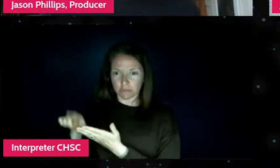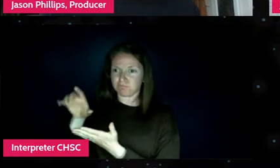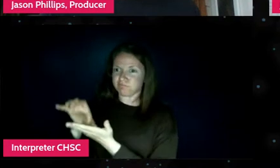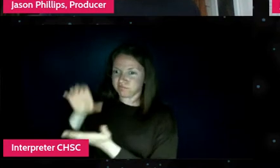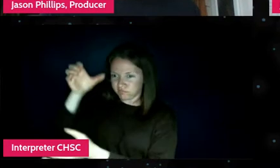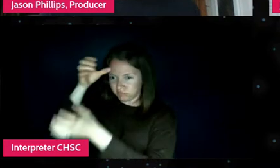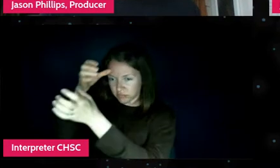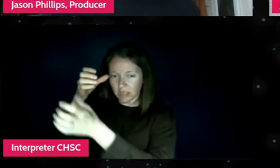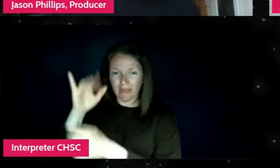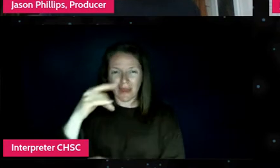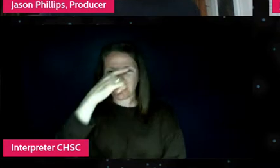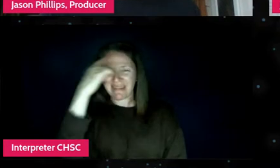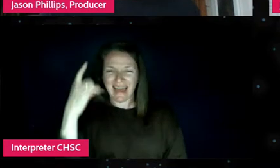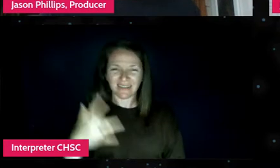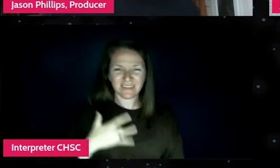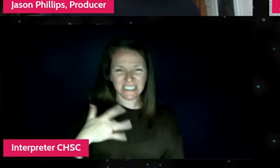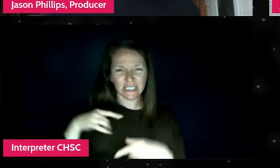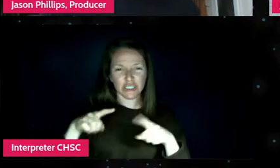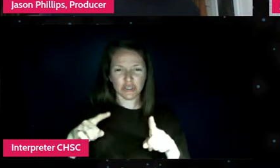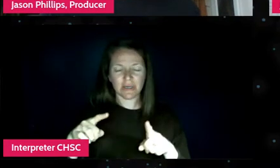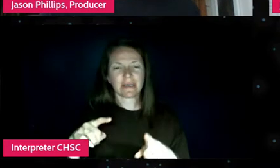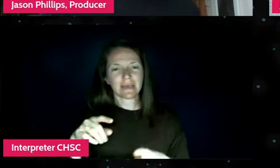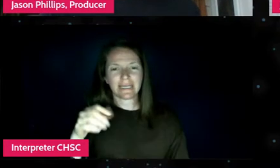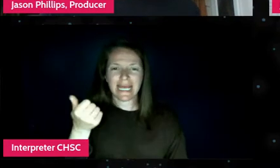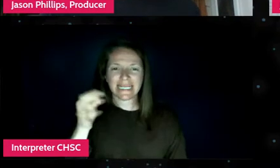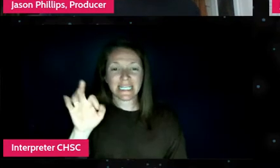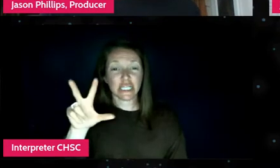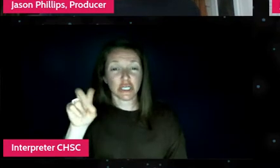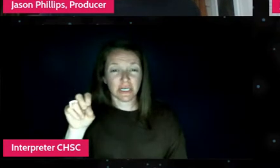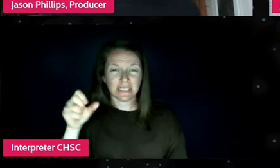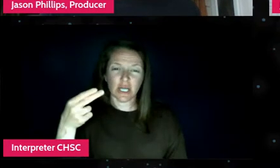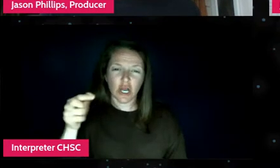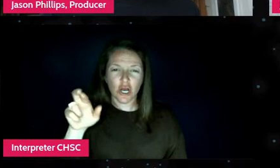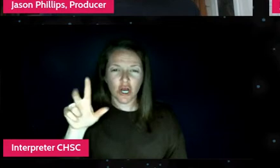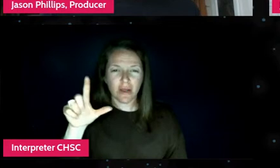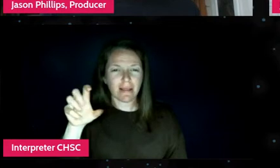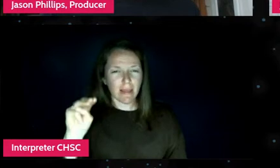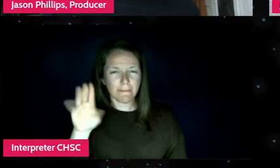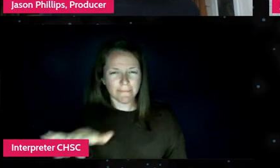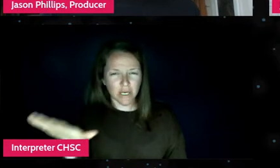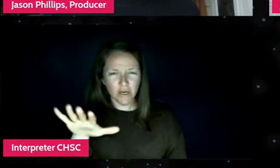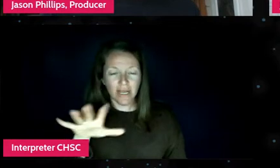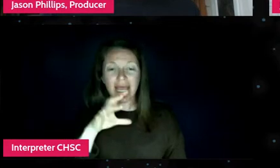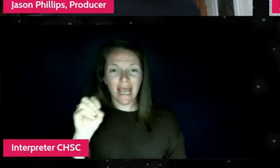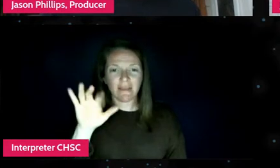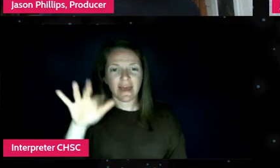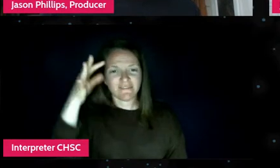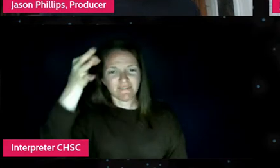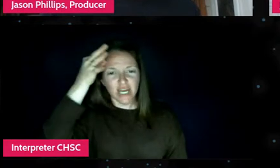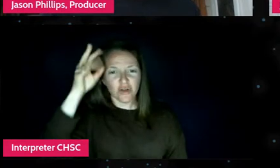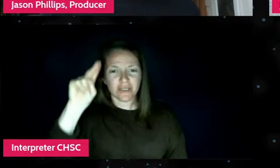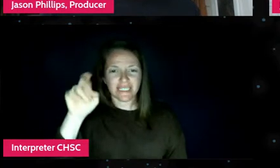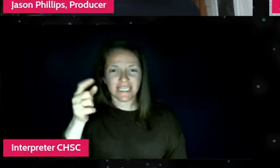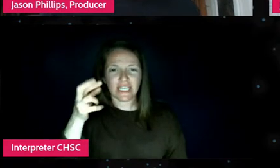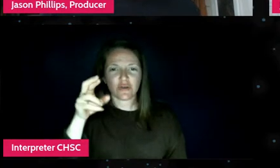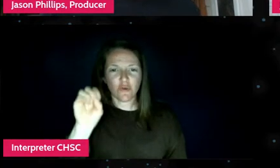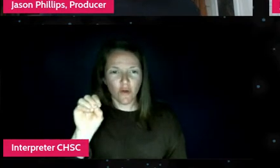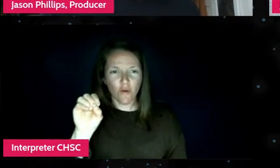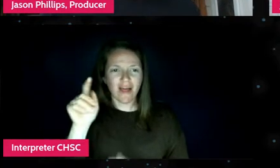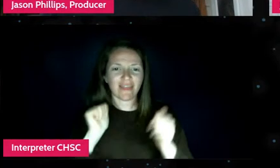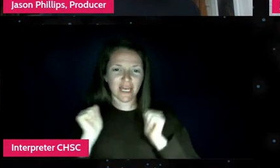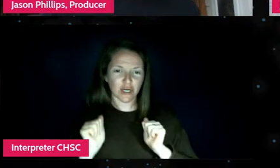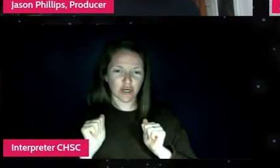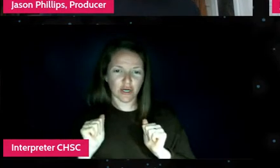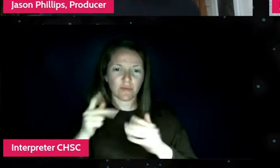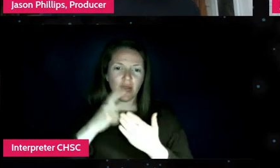Black climate of 1930s Harlem era, and specifically, and the Federal Negro Theater Project. But of course, the controversy behind Orson